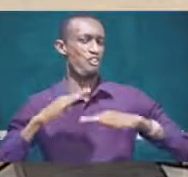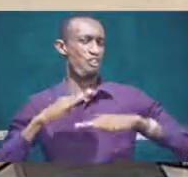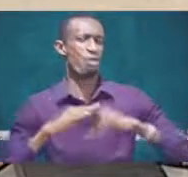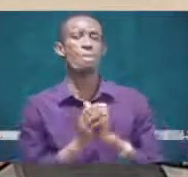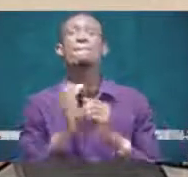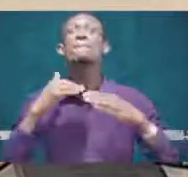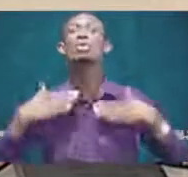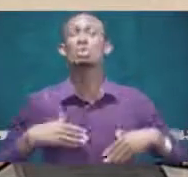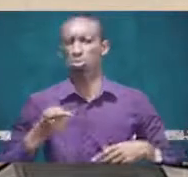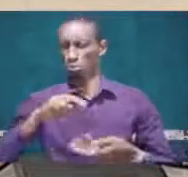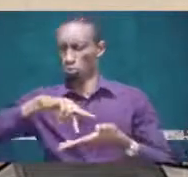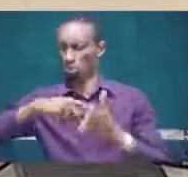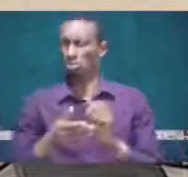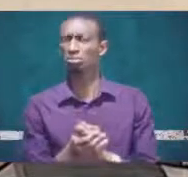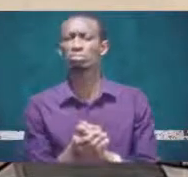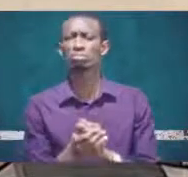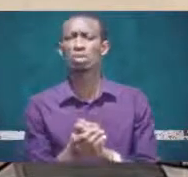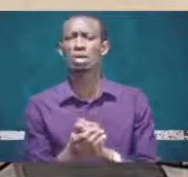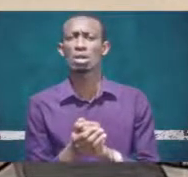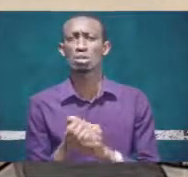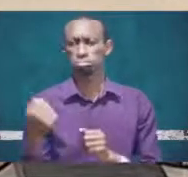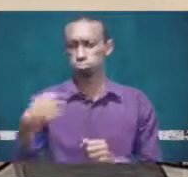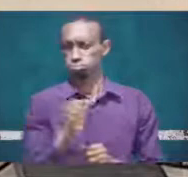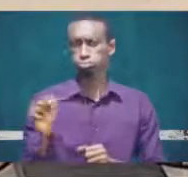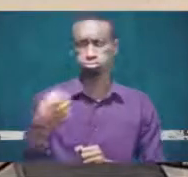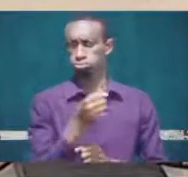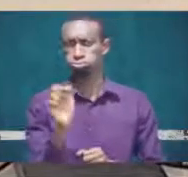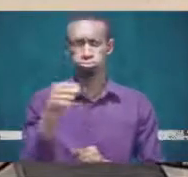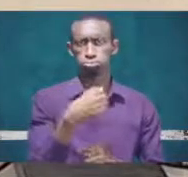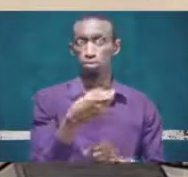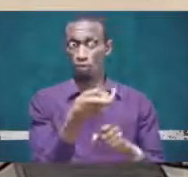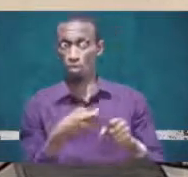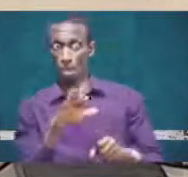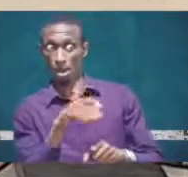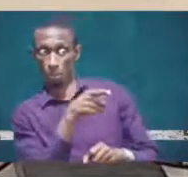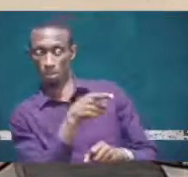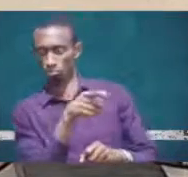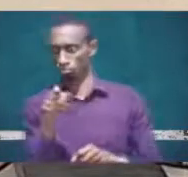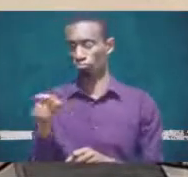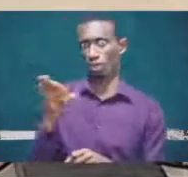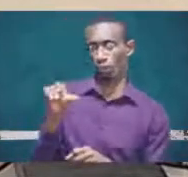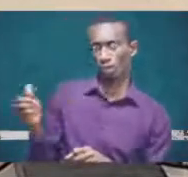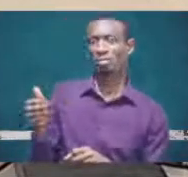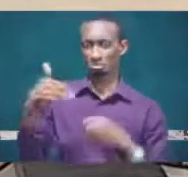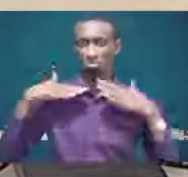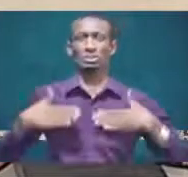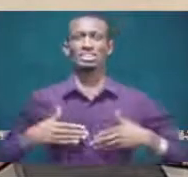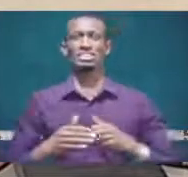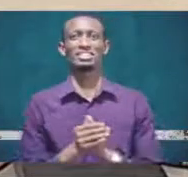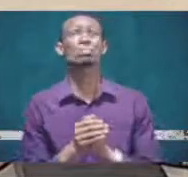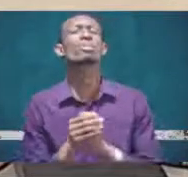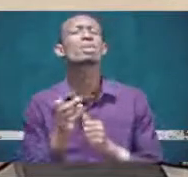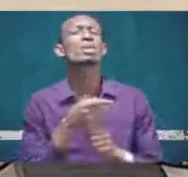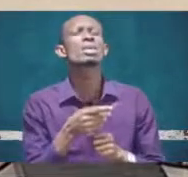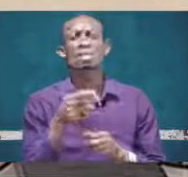is movement of an organism from one place to another. Then we have nerve tissues. Nerve